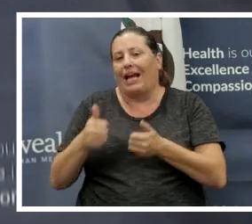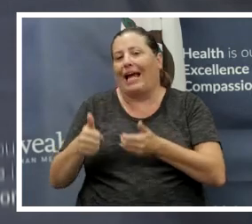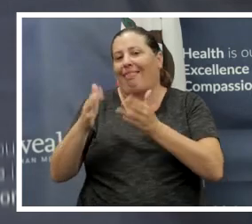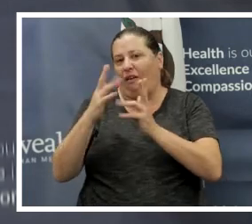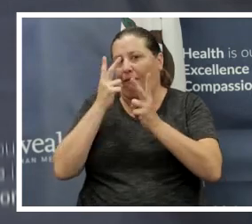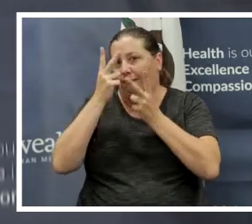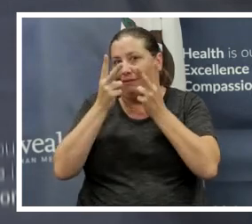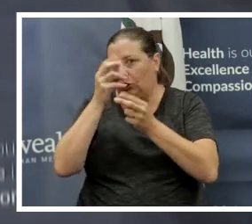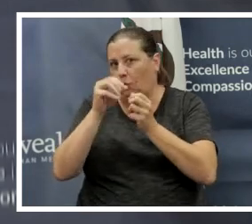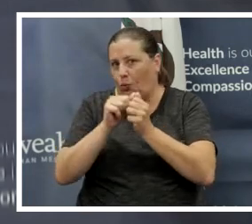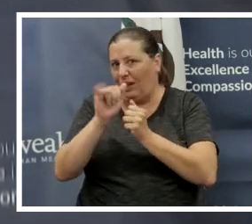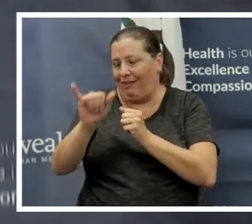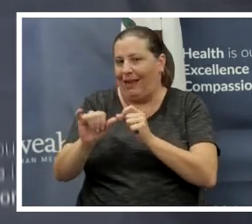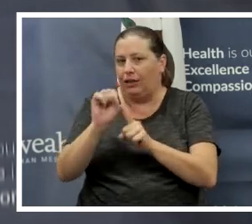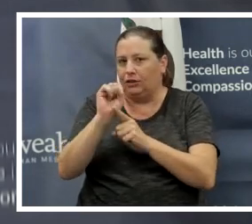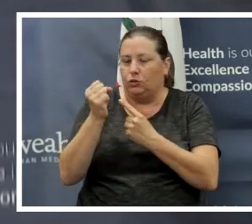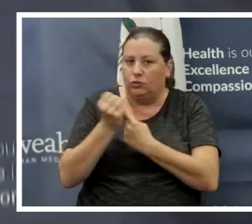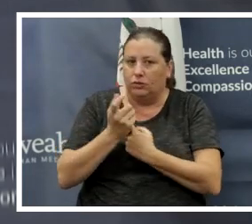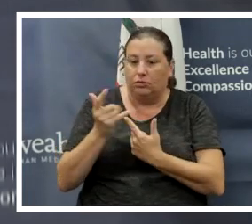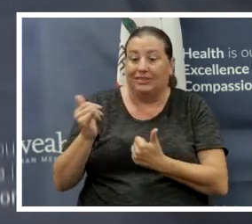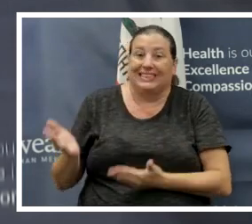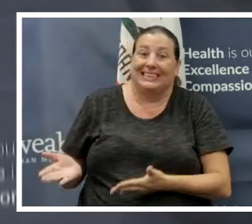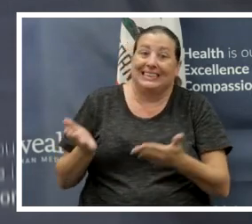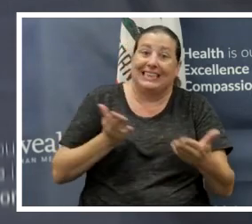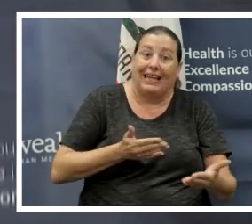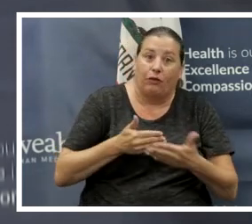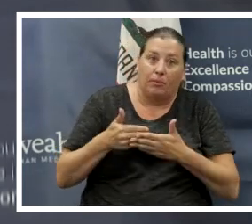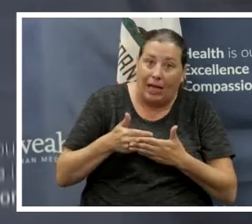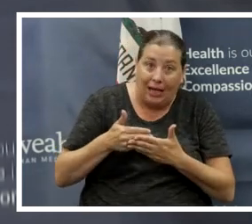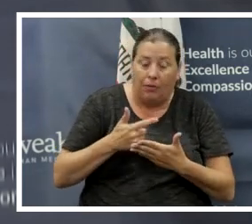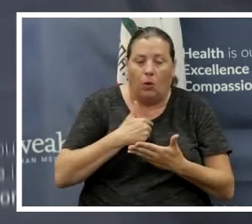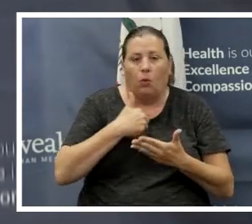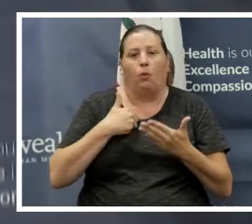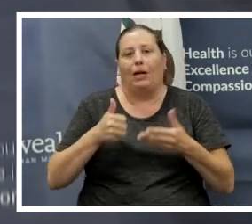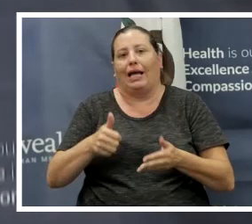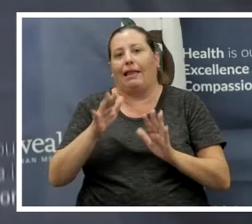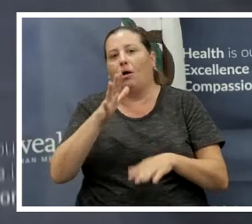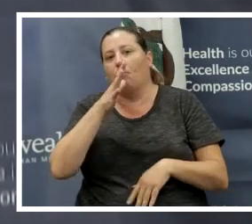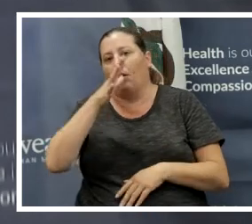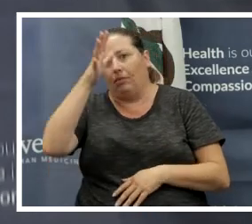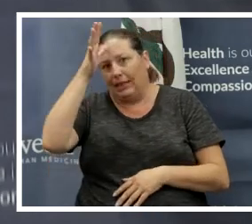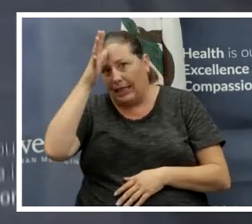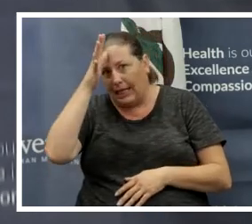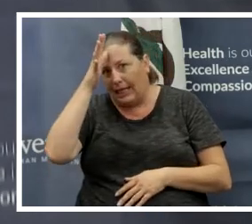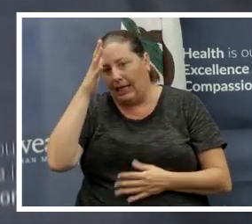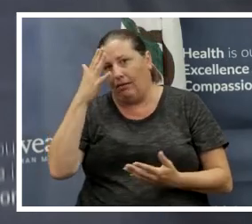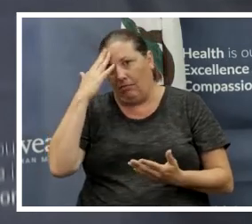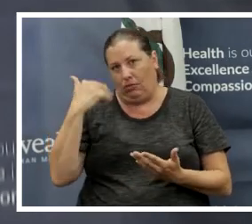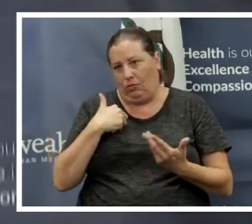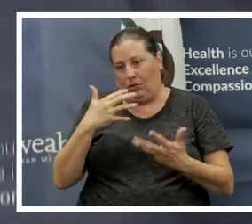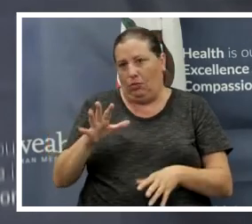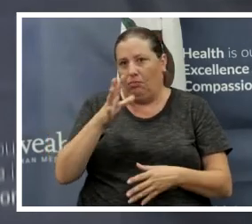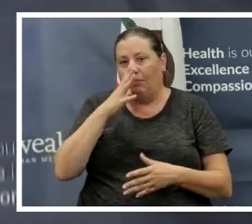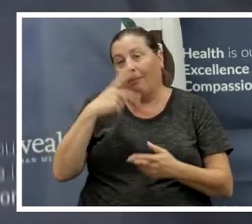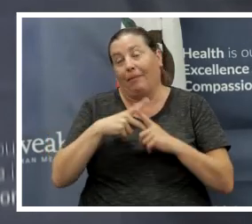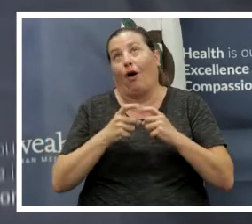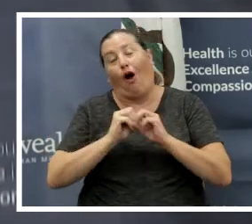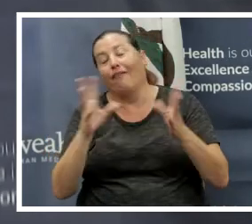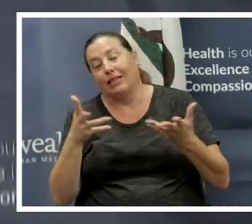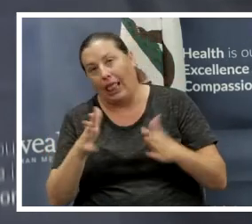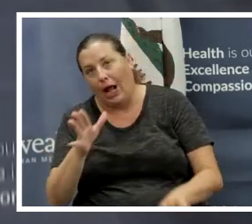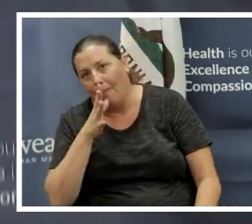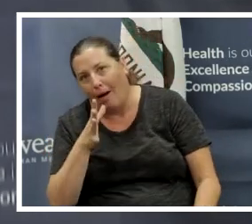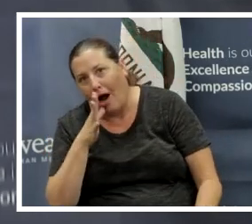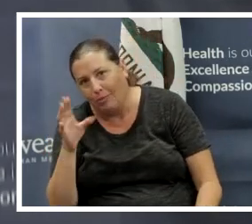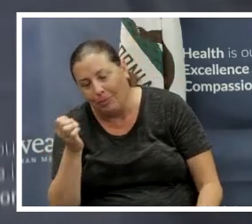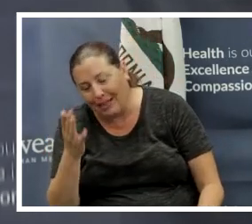circumstance. A delivery of a baby, we allow both mom and dad. Obviously, we allow mom to be there, but definitely